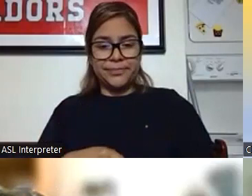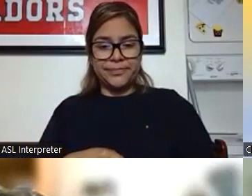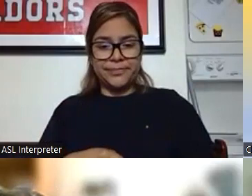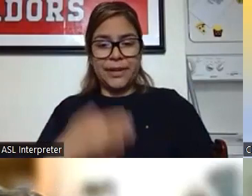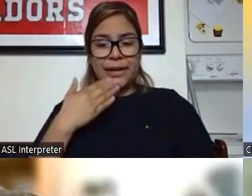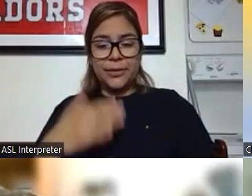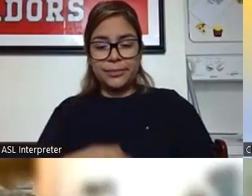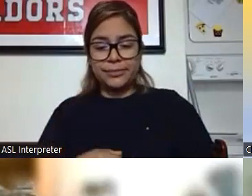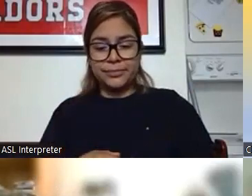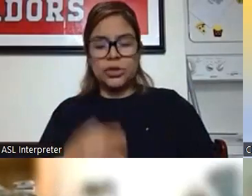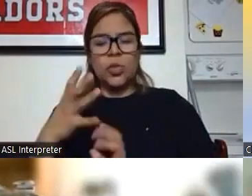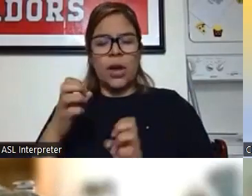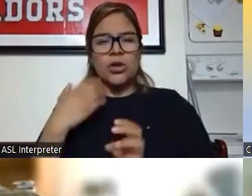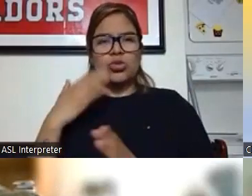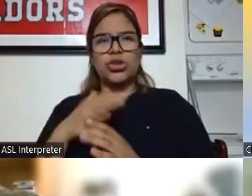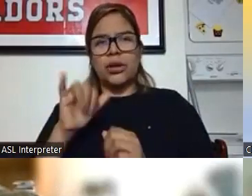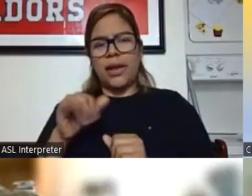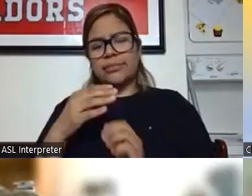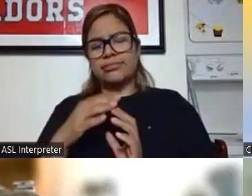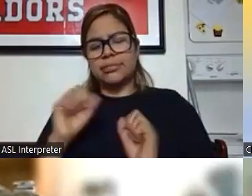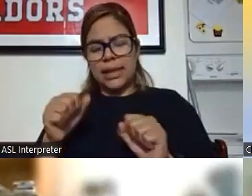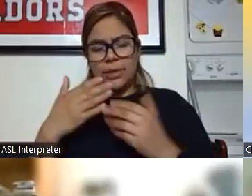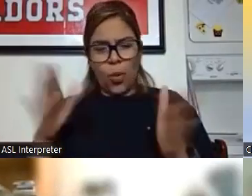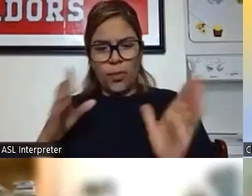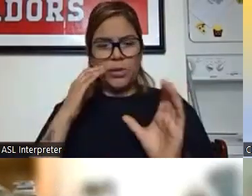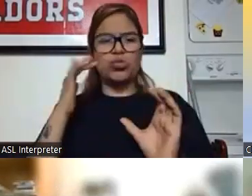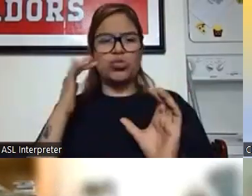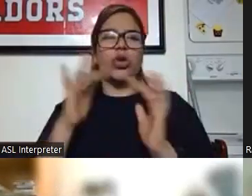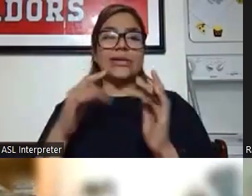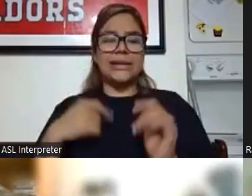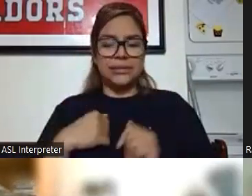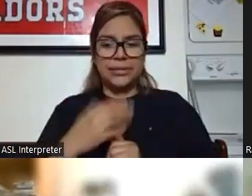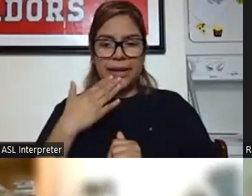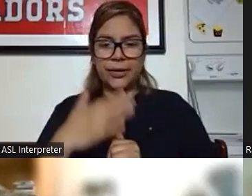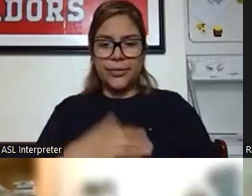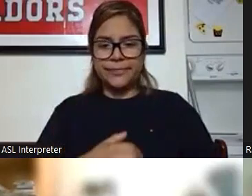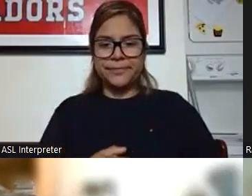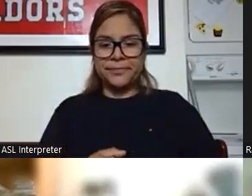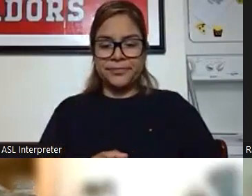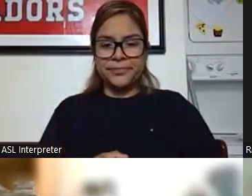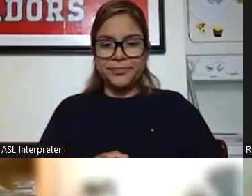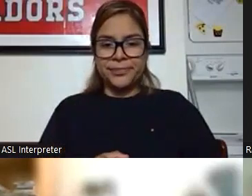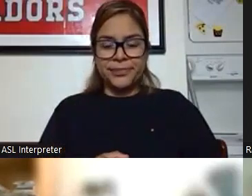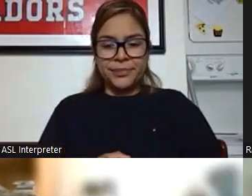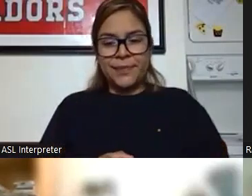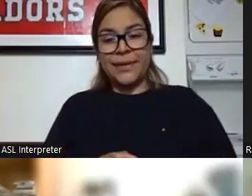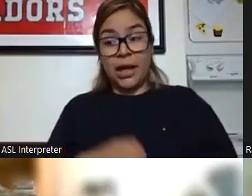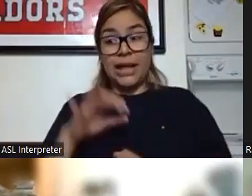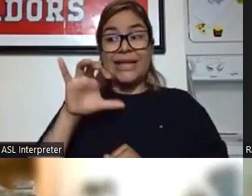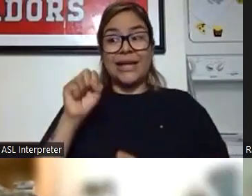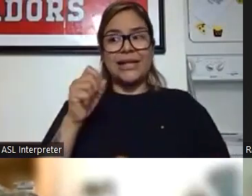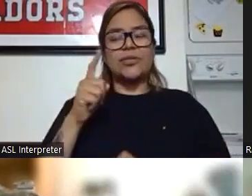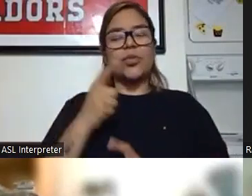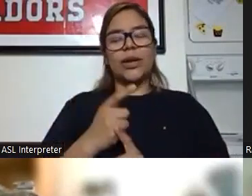Thank you. Thank you so much, Claire, and we will call on you and your expertise at a future meeting, because it sounds like having on the